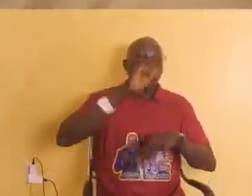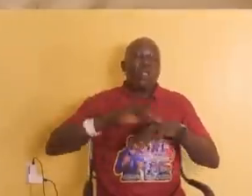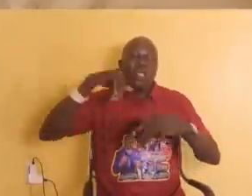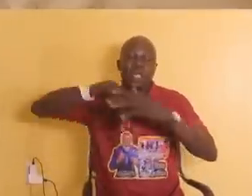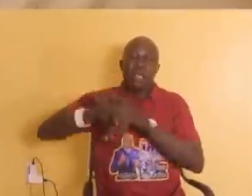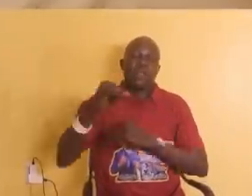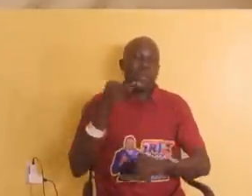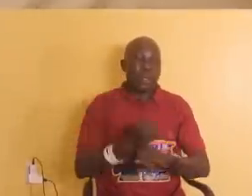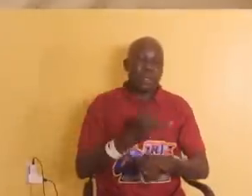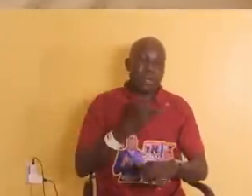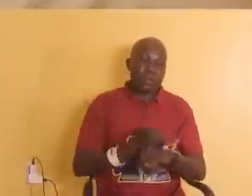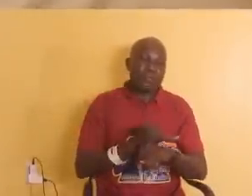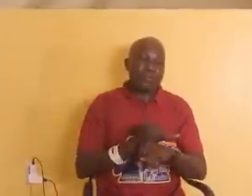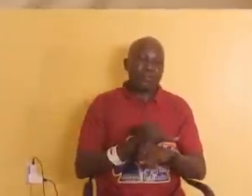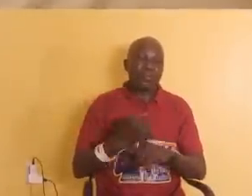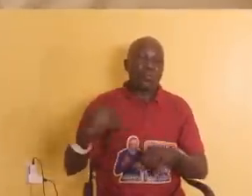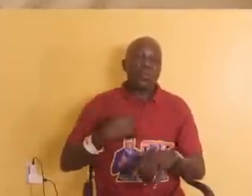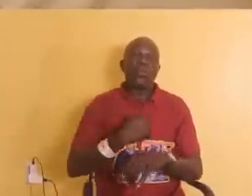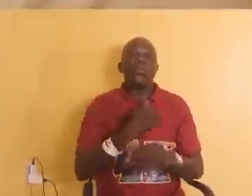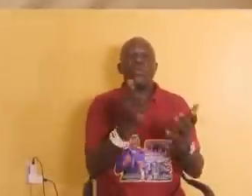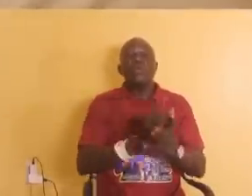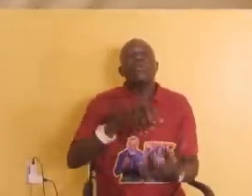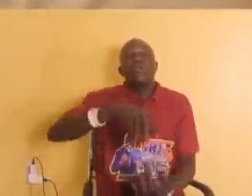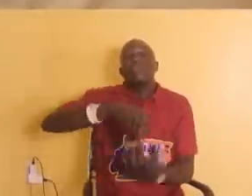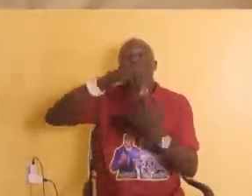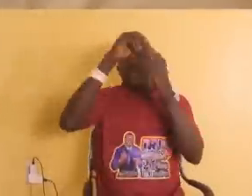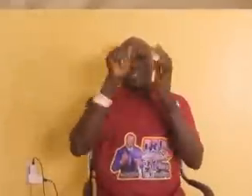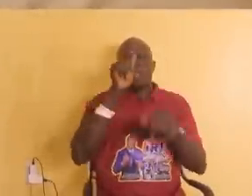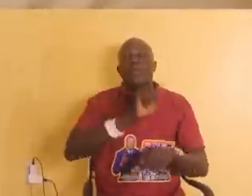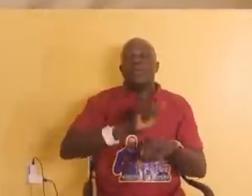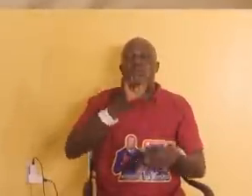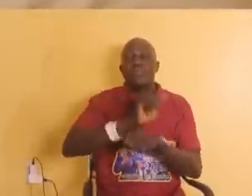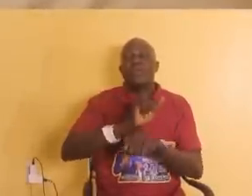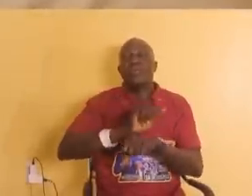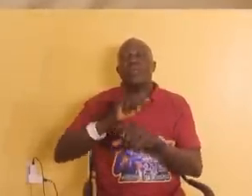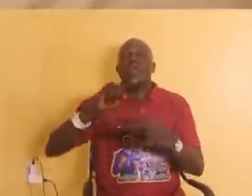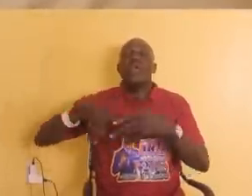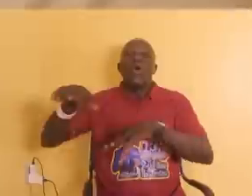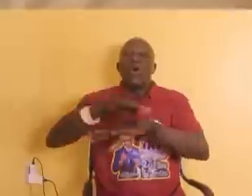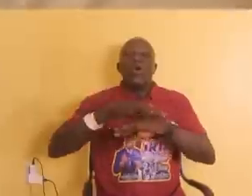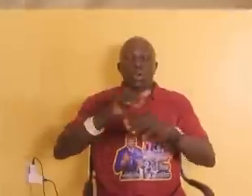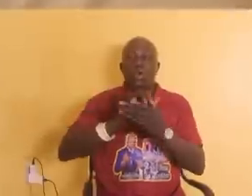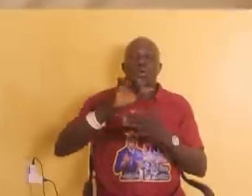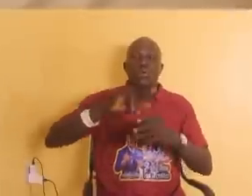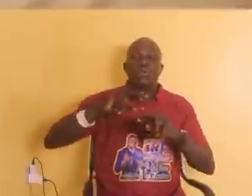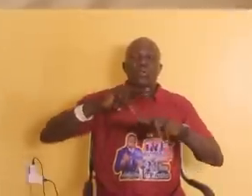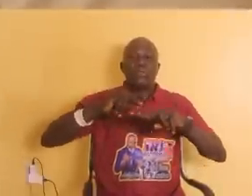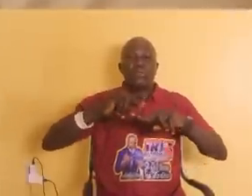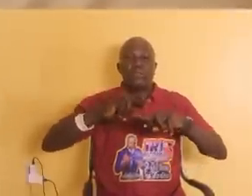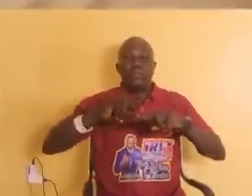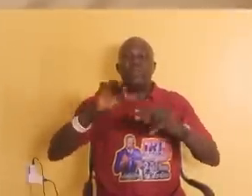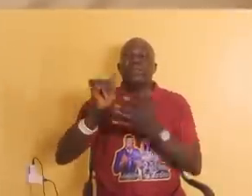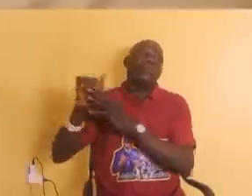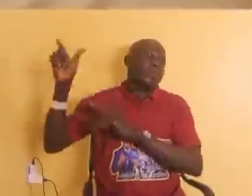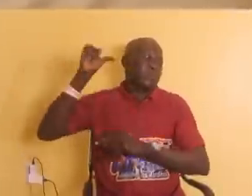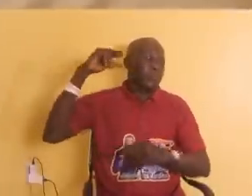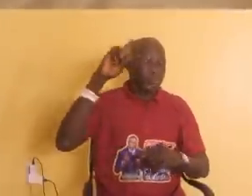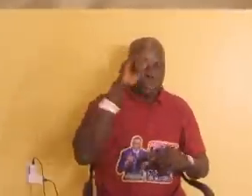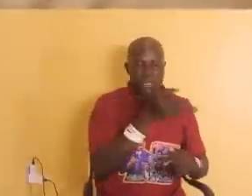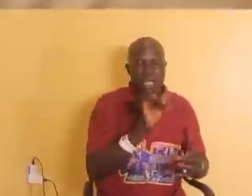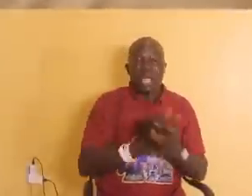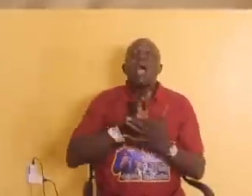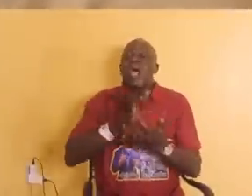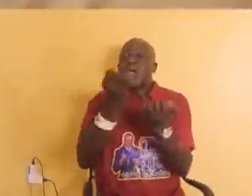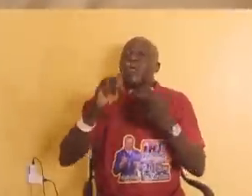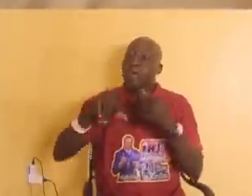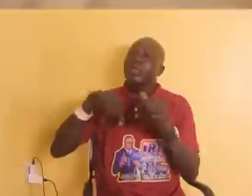Tomorrow. Ni badon. Ni badon. Agboro se akase se. We must do a special assignment. Glory oro iyo yi. Babisha. Listen to me, sir. Emi